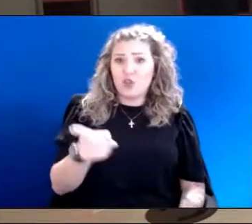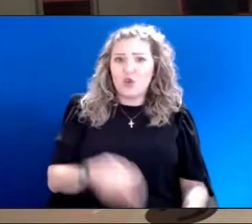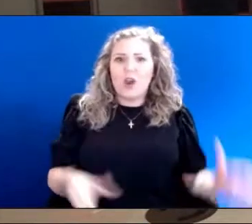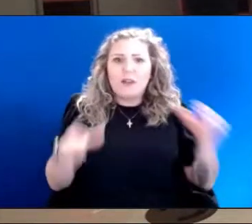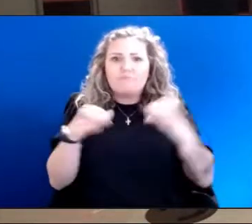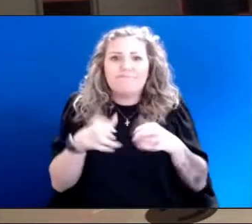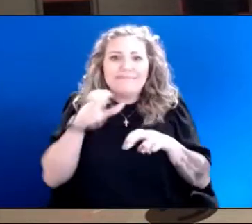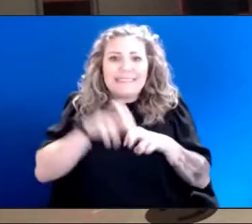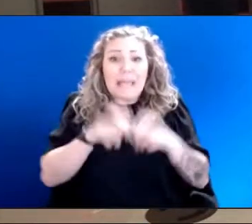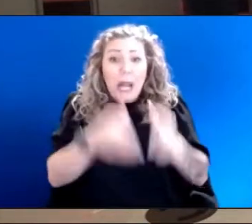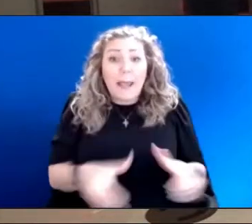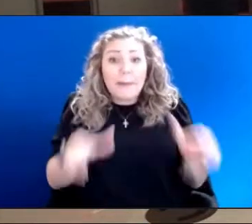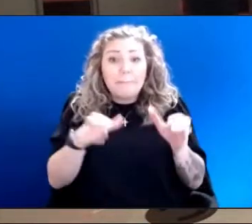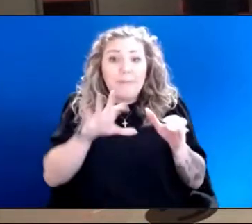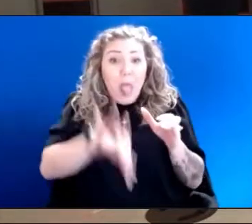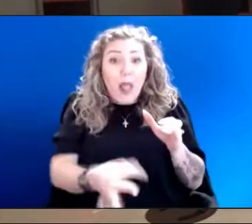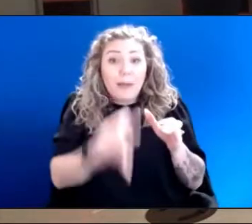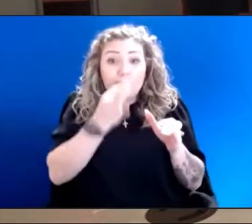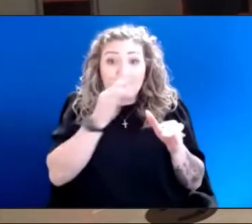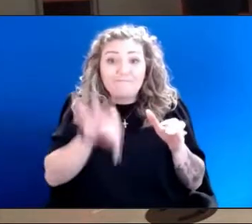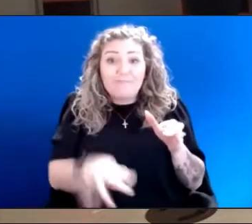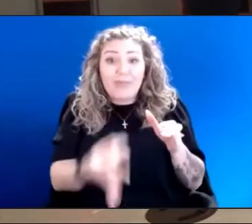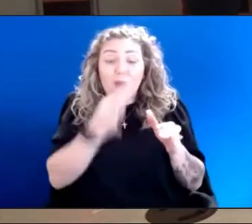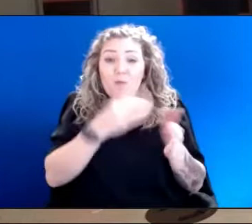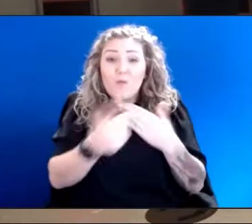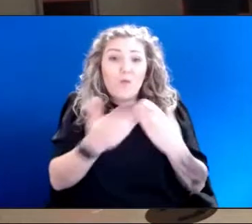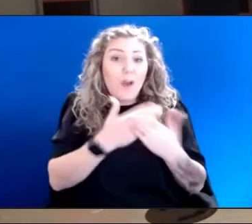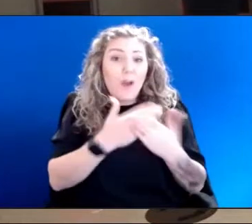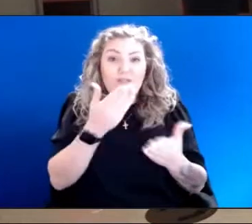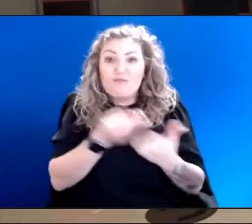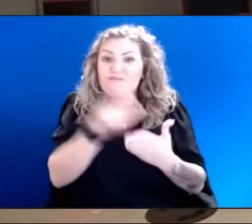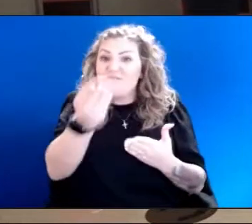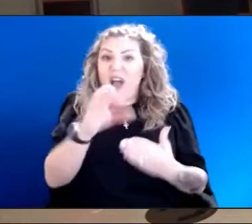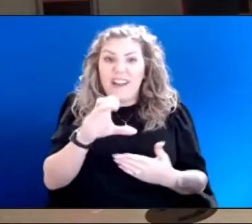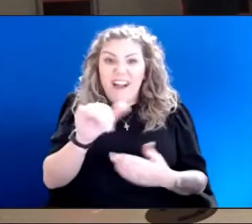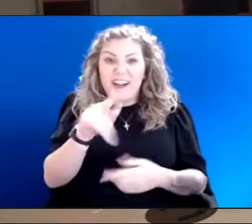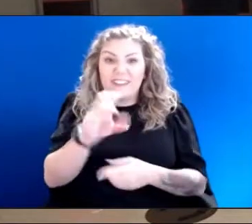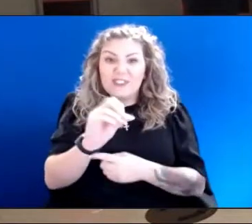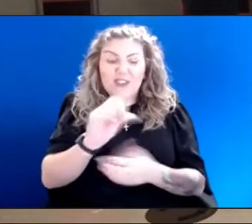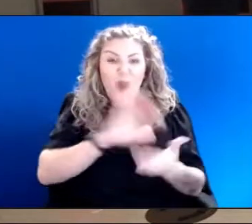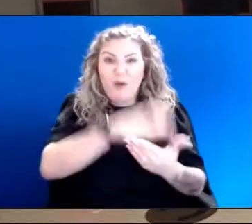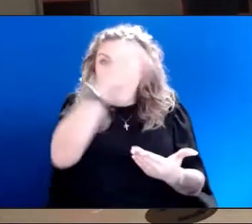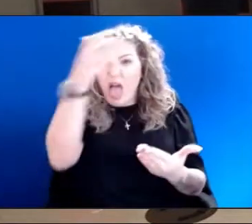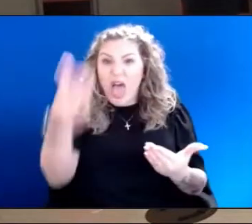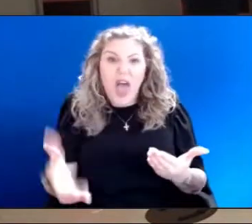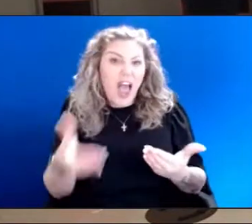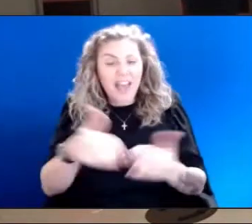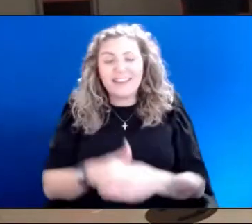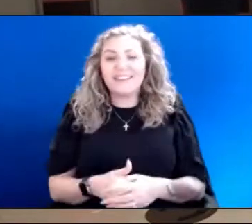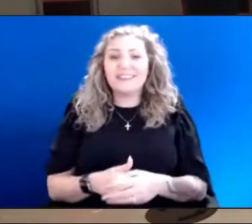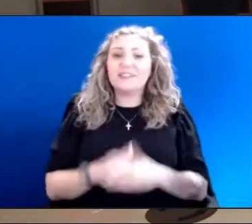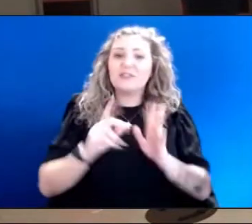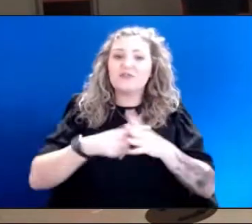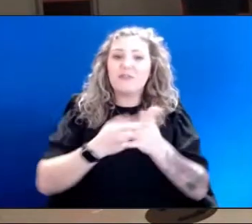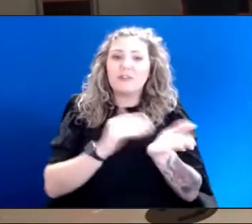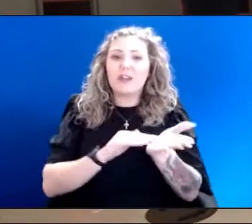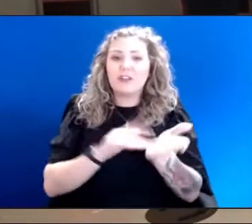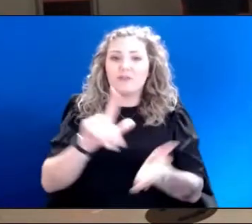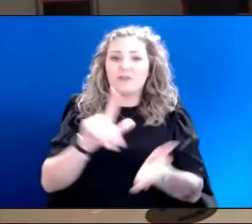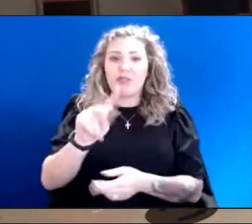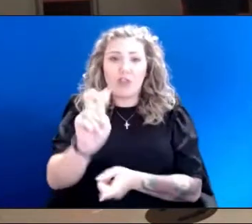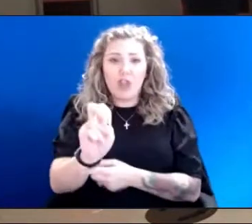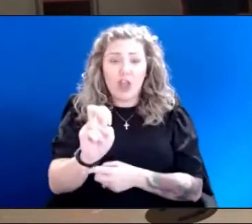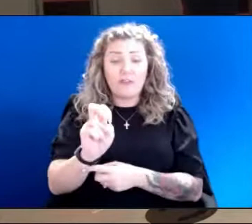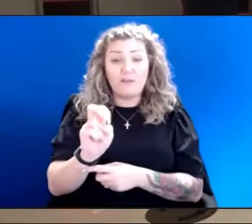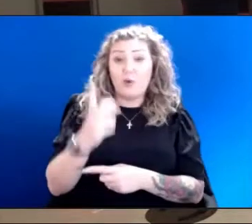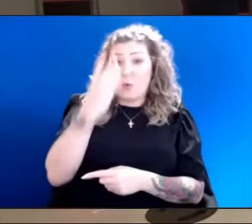lap, eating whatever you got from Costco when you went there for like lawn furniture or something. I want to start with Dr. Love because we know the long-term effects